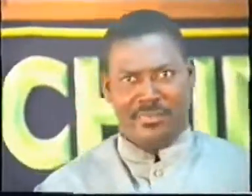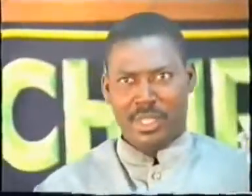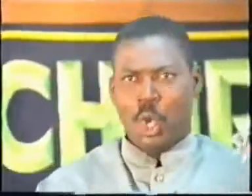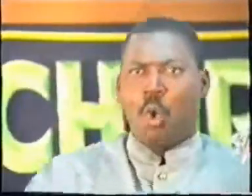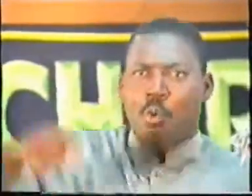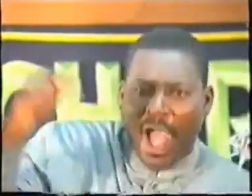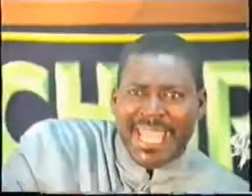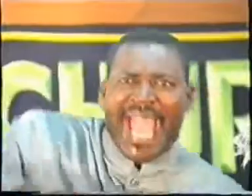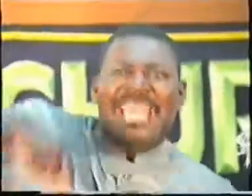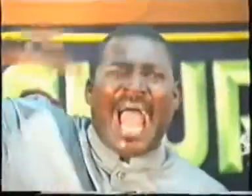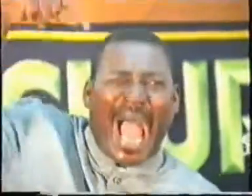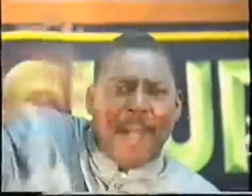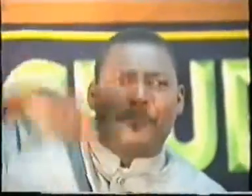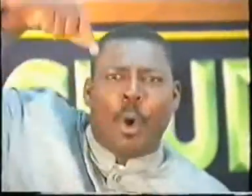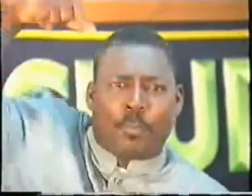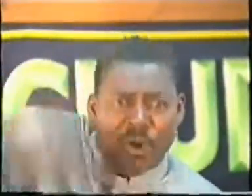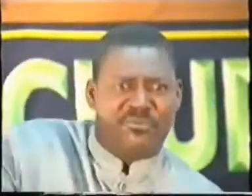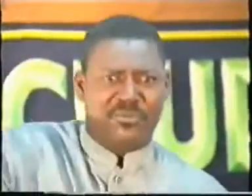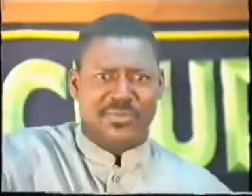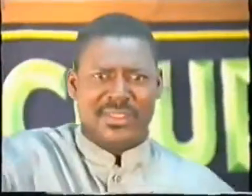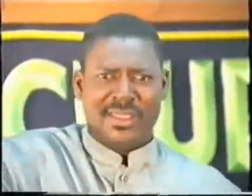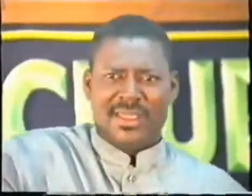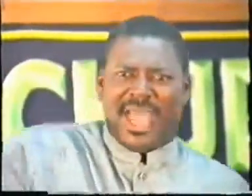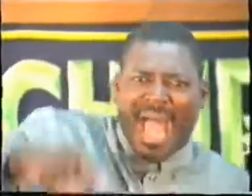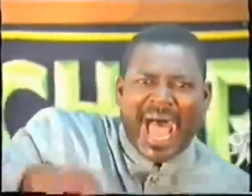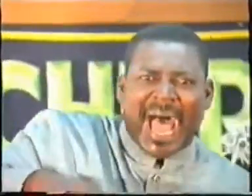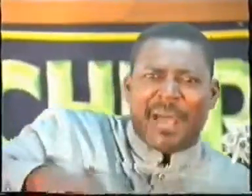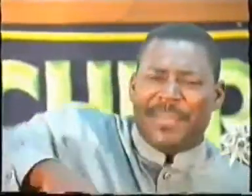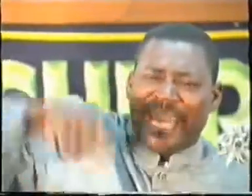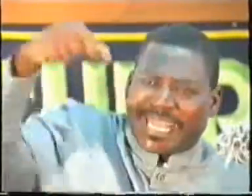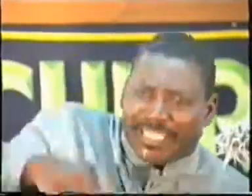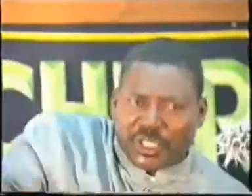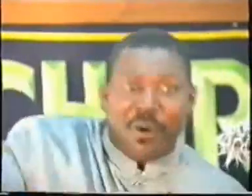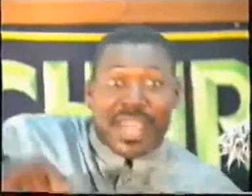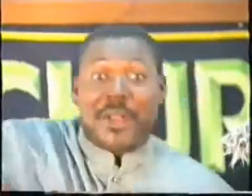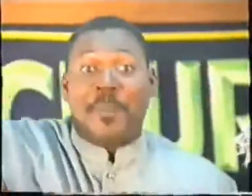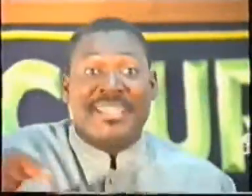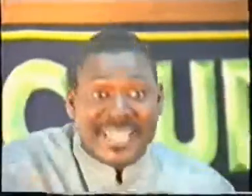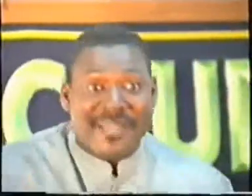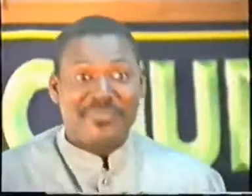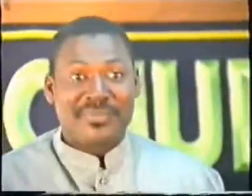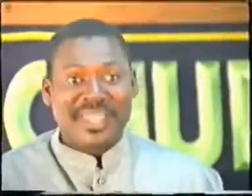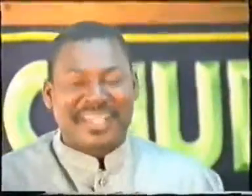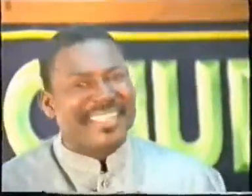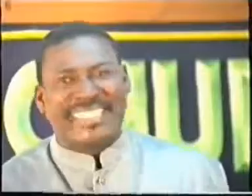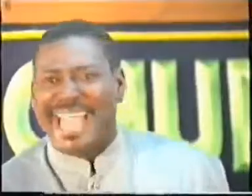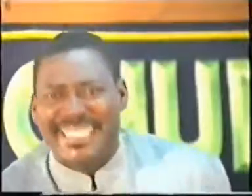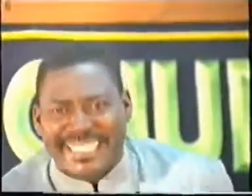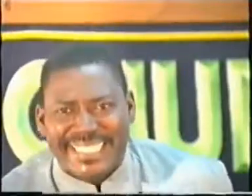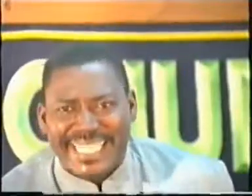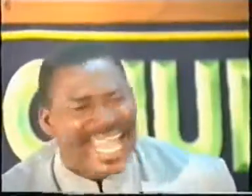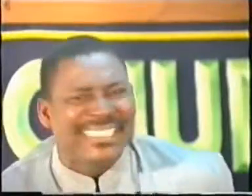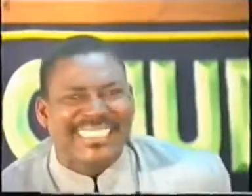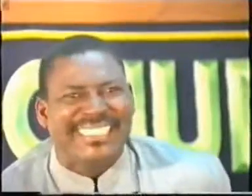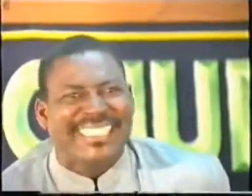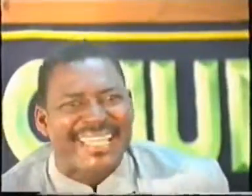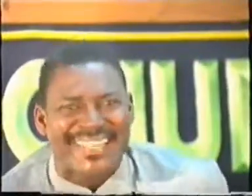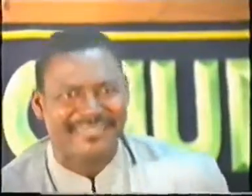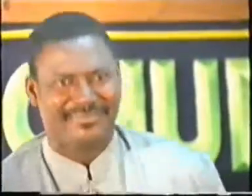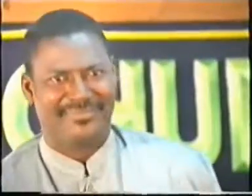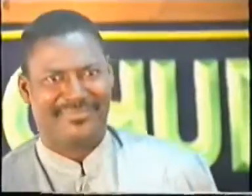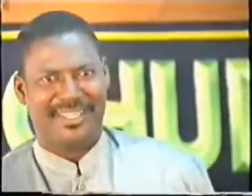adwuma wei ɛyɛ ample proof a mede ka kyerɛ wo ɛna nɔpa yi sɛ christianity